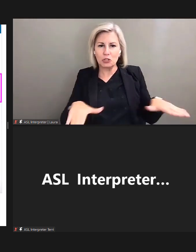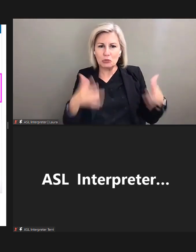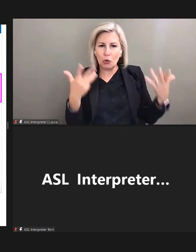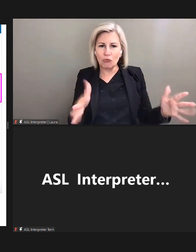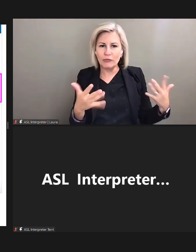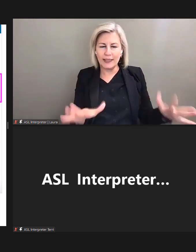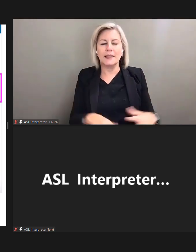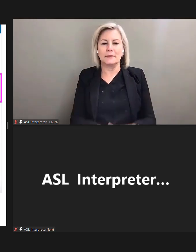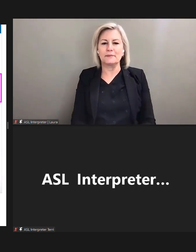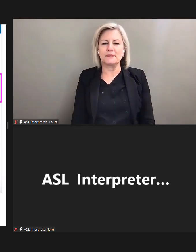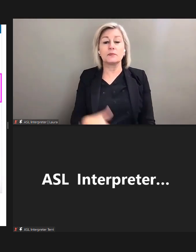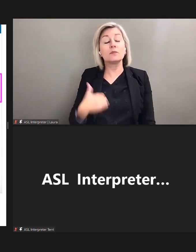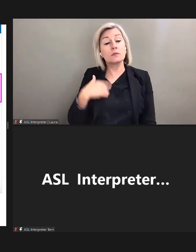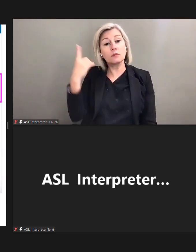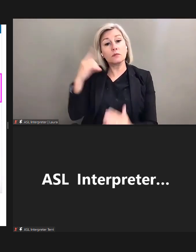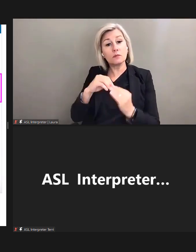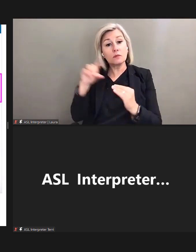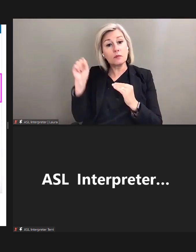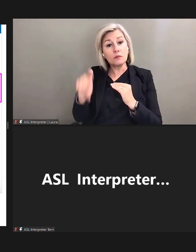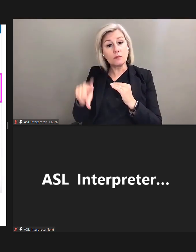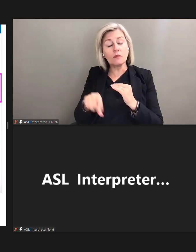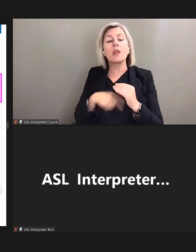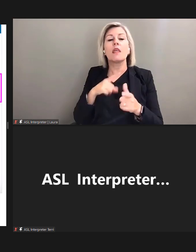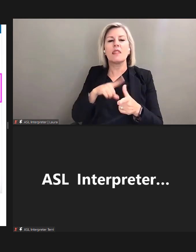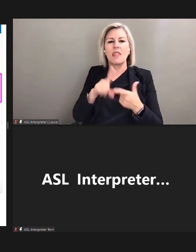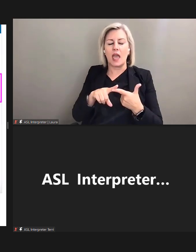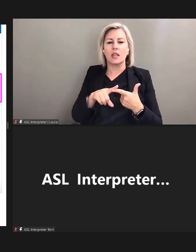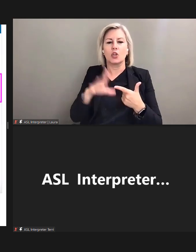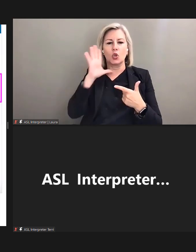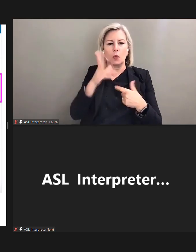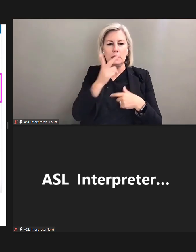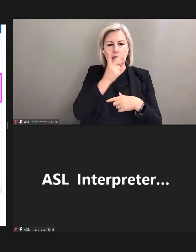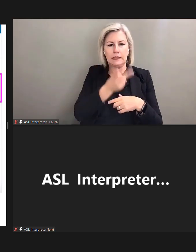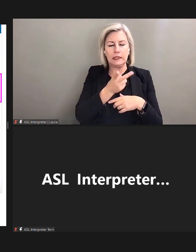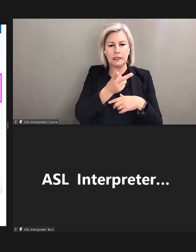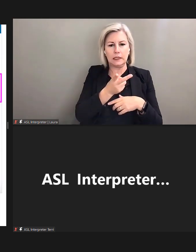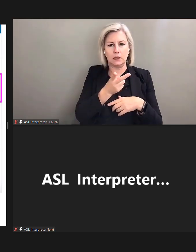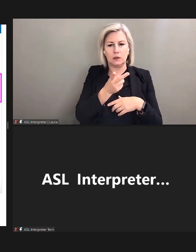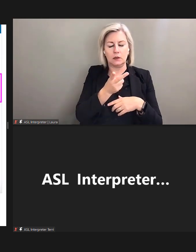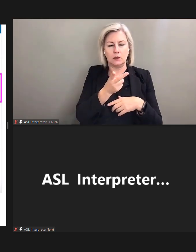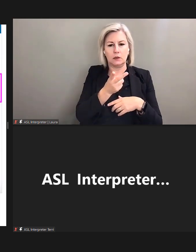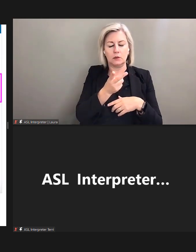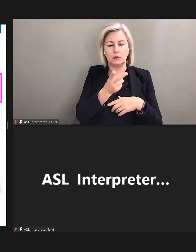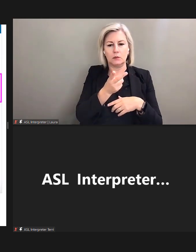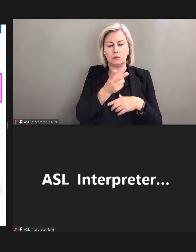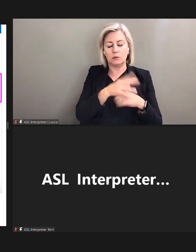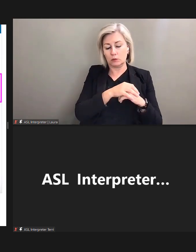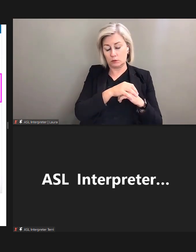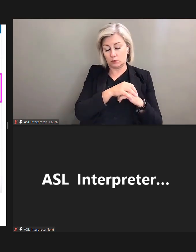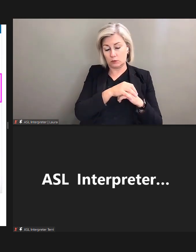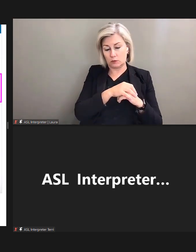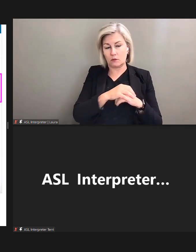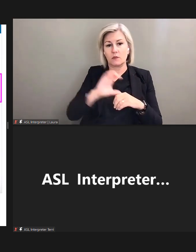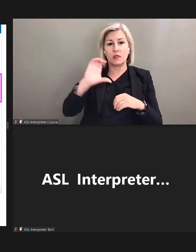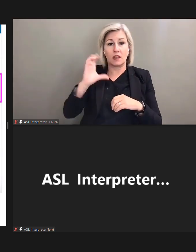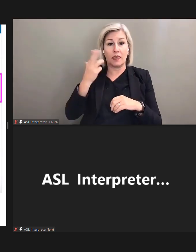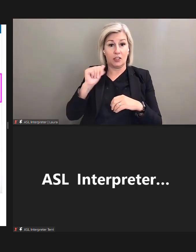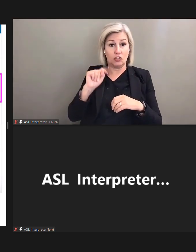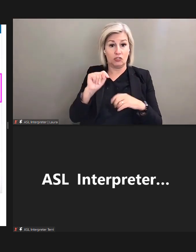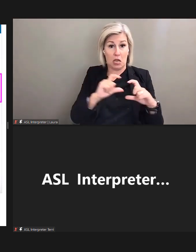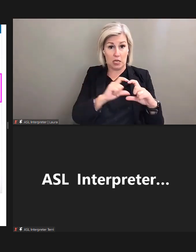We have one more question, and then in a moment, you're going to see in the chat